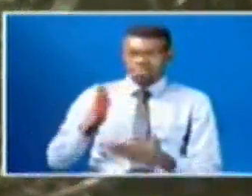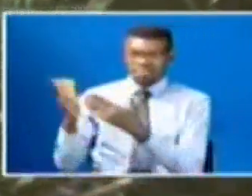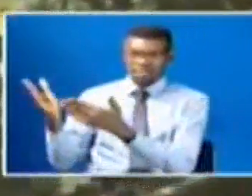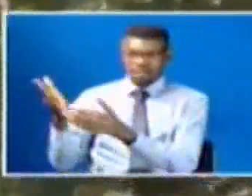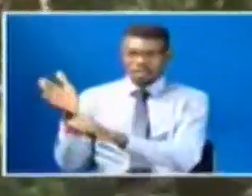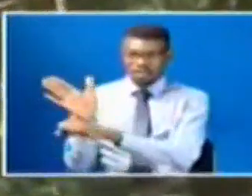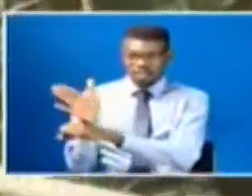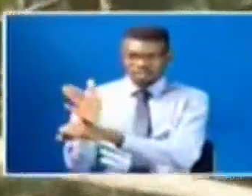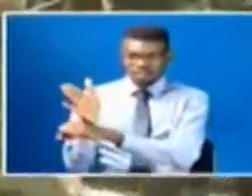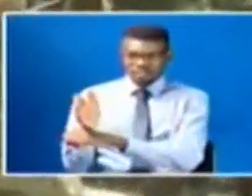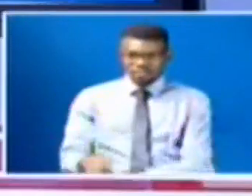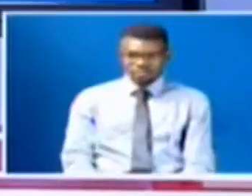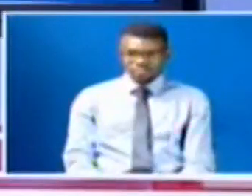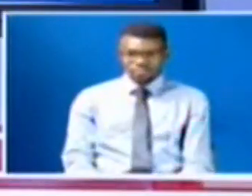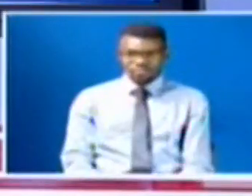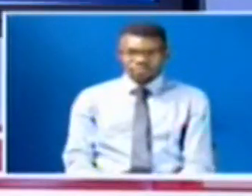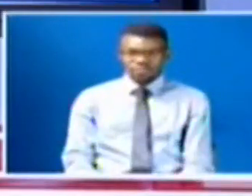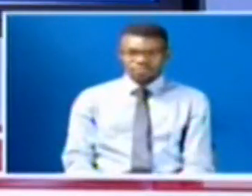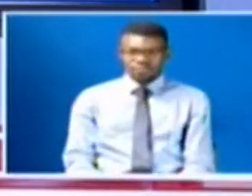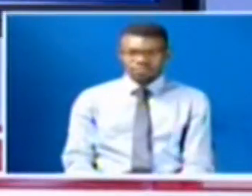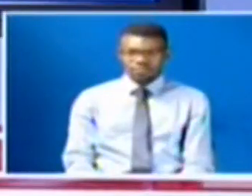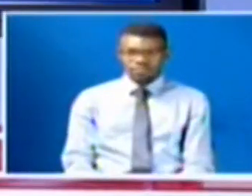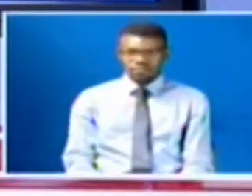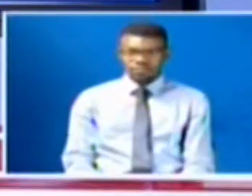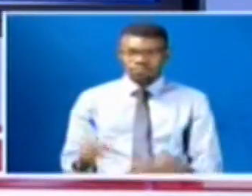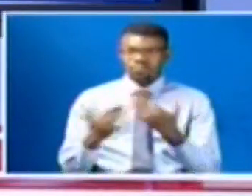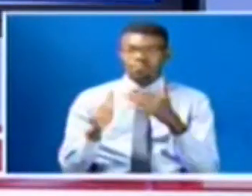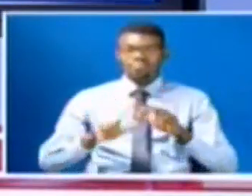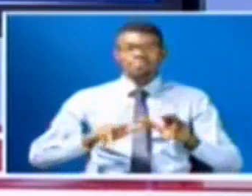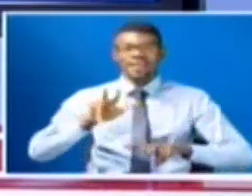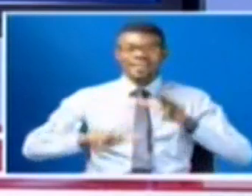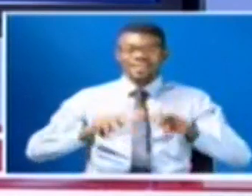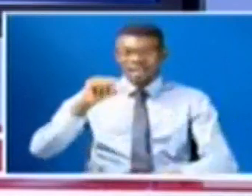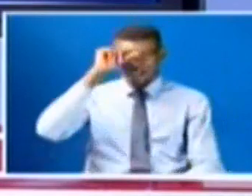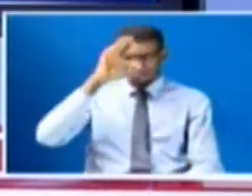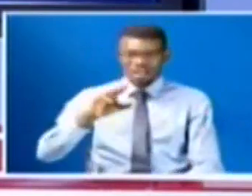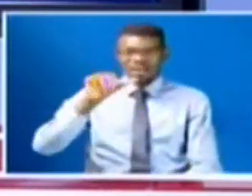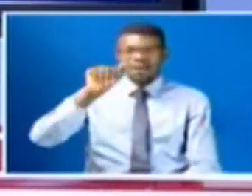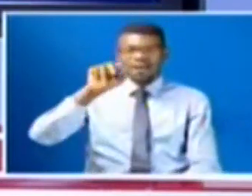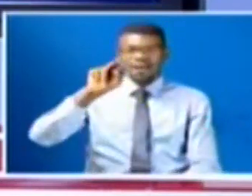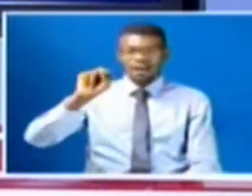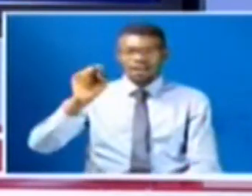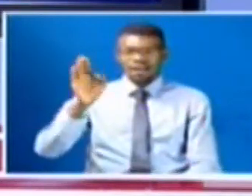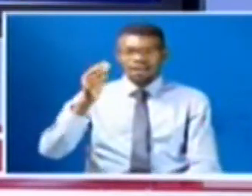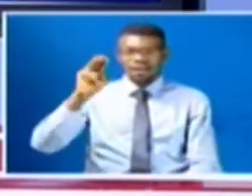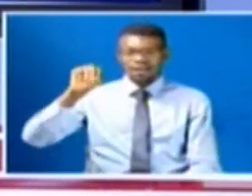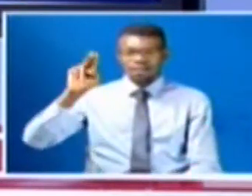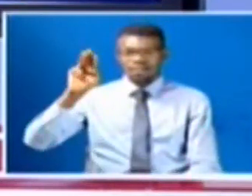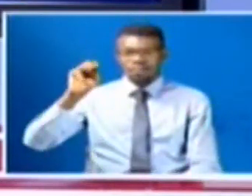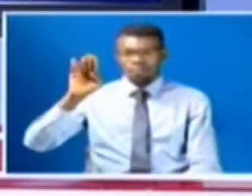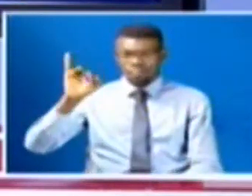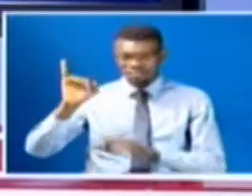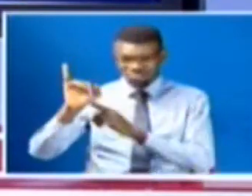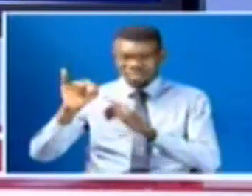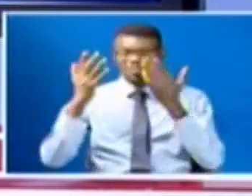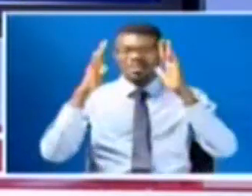Masombo, KTN News. Tonight, Kirinyaga Governor Anne Mumbi Kamotho is in a celebratory mood. The